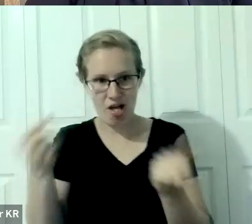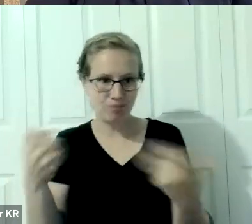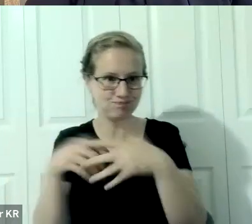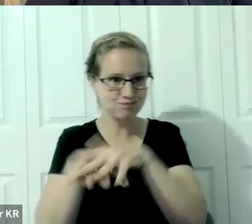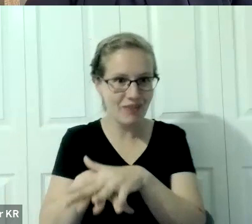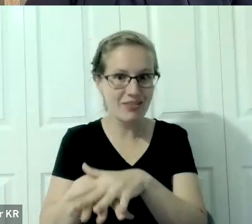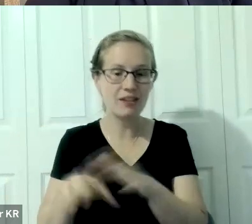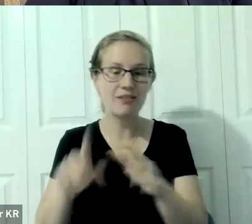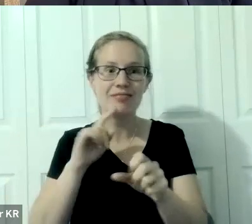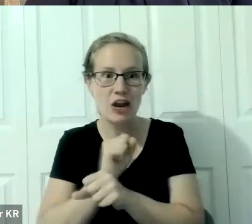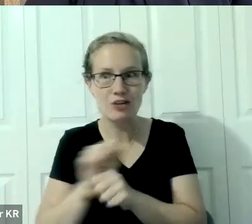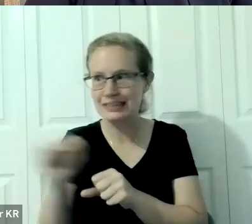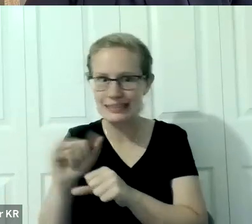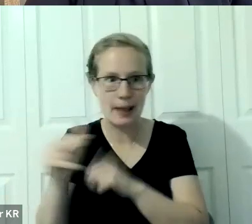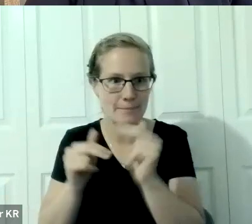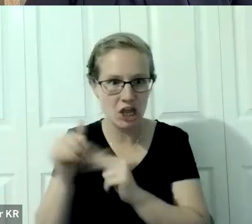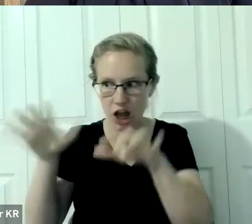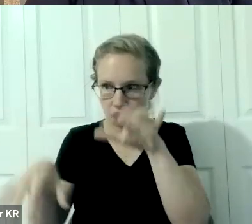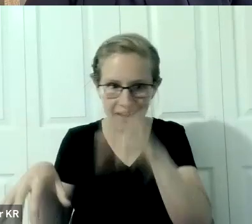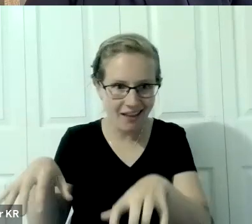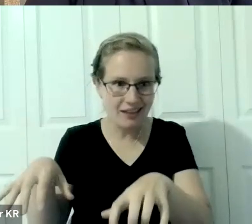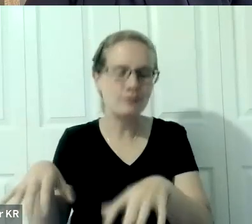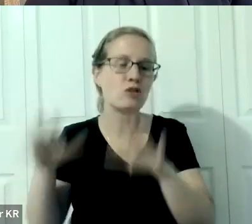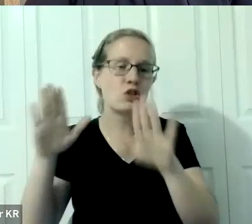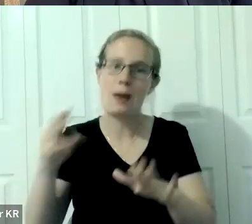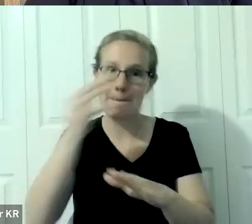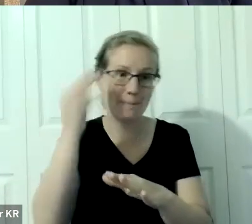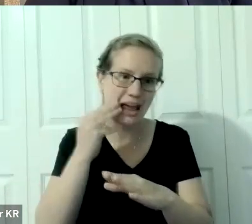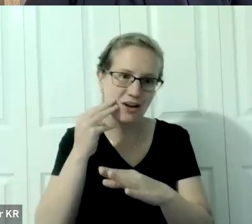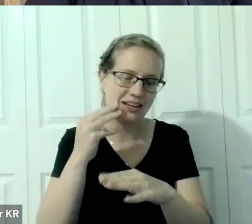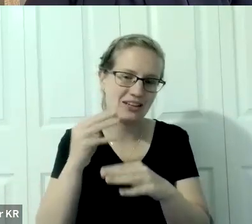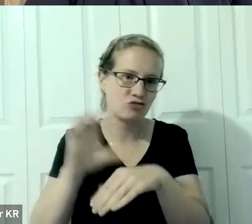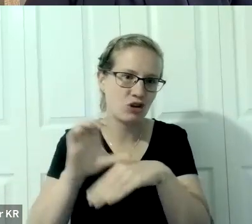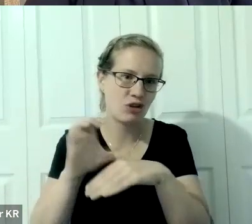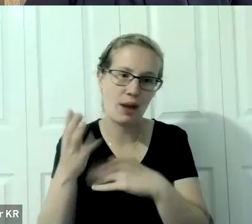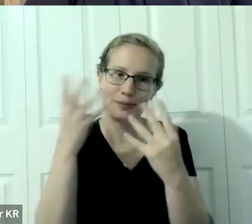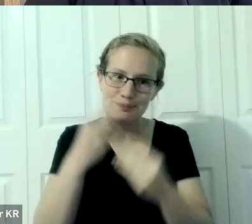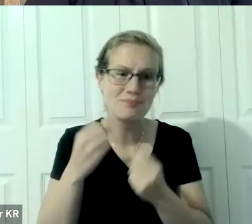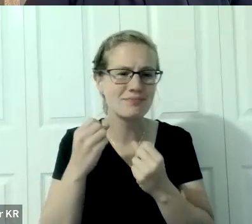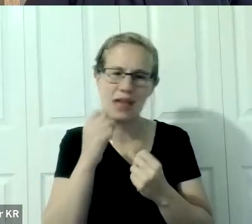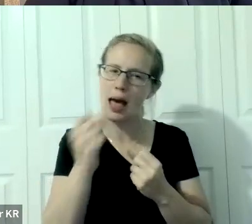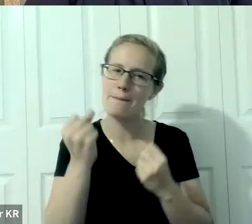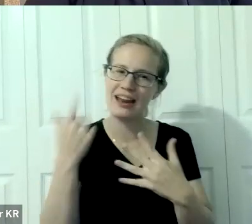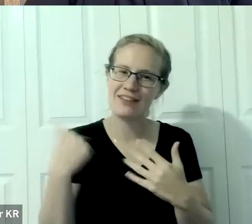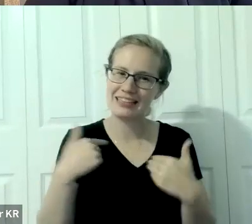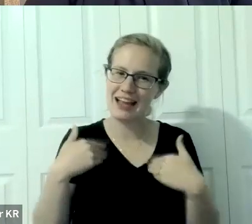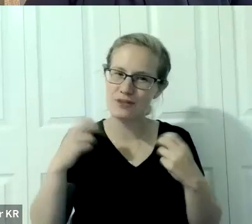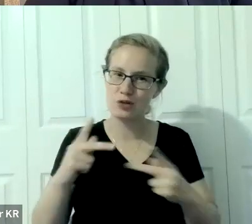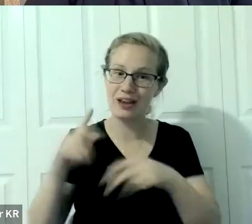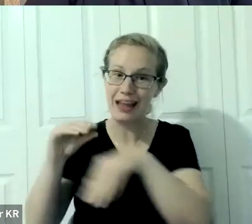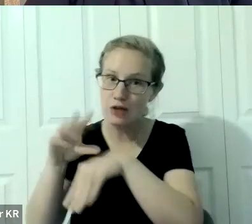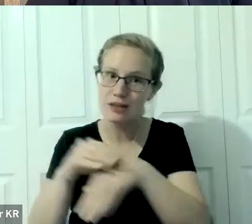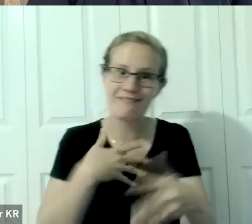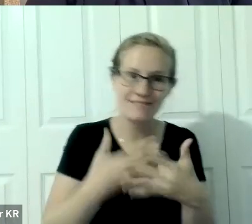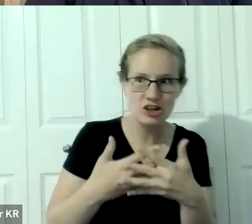they physically do it right in the church at Knock at this great Marian shrine. So not many of us had that opportunity where we had the counseling and